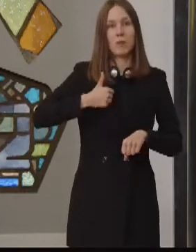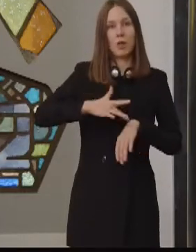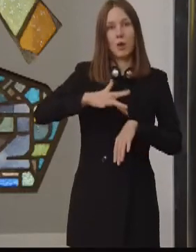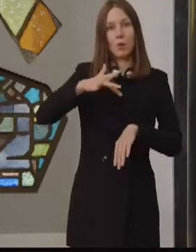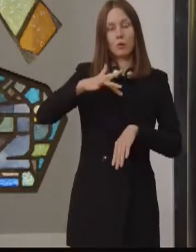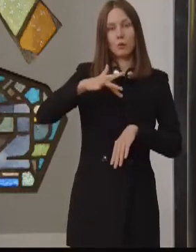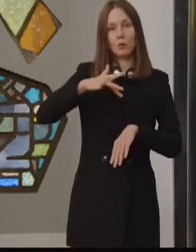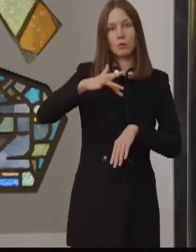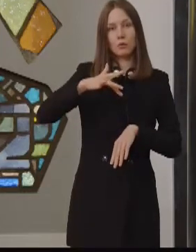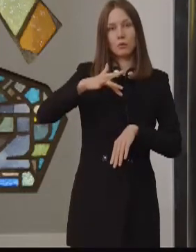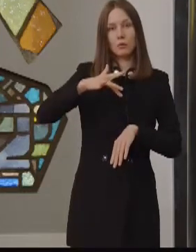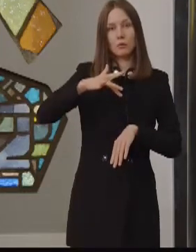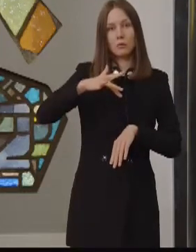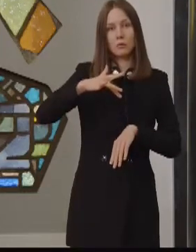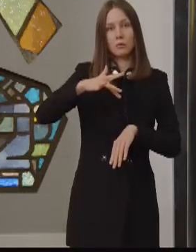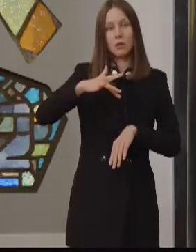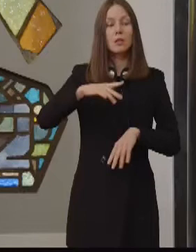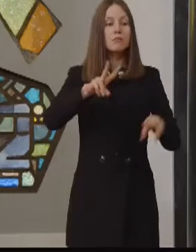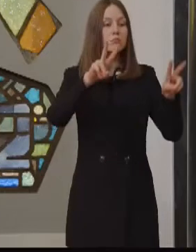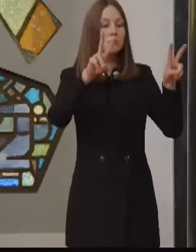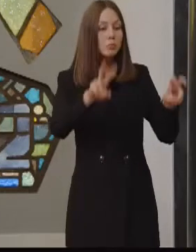because they want to feel